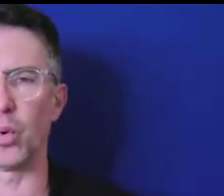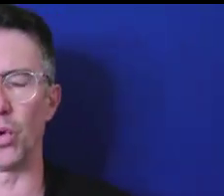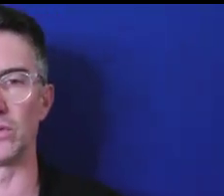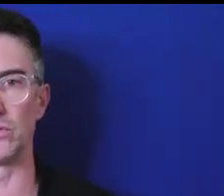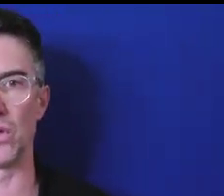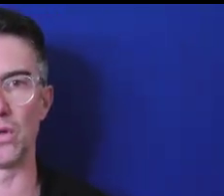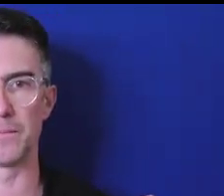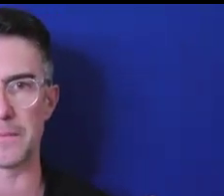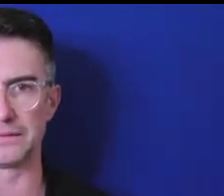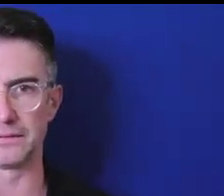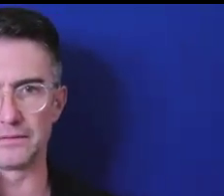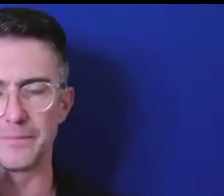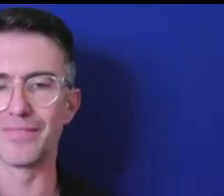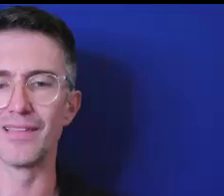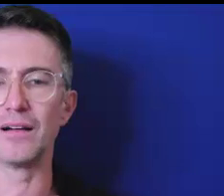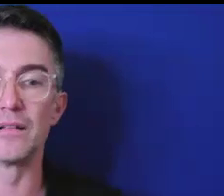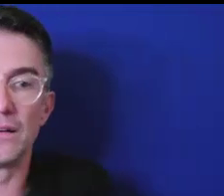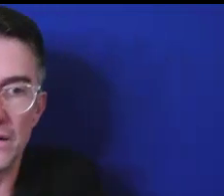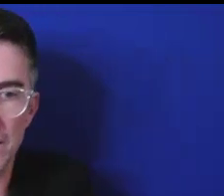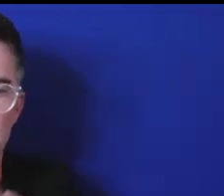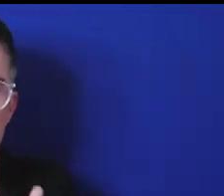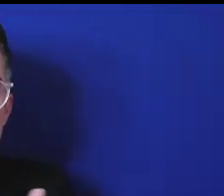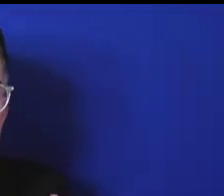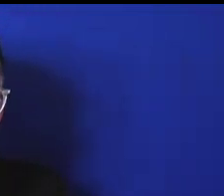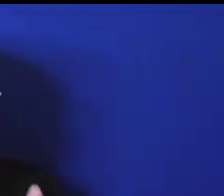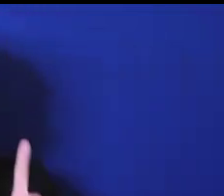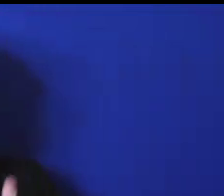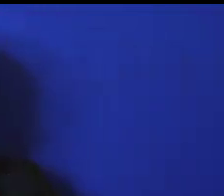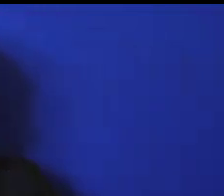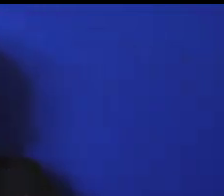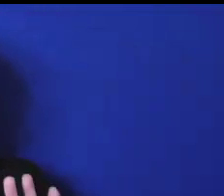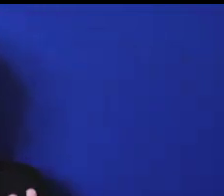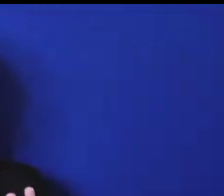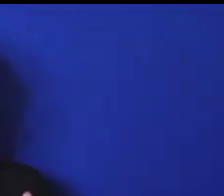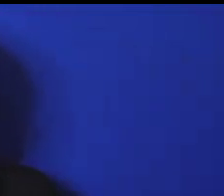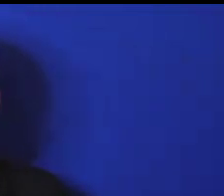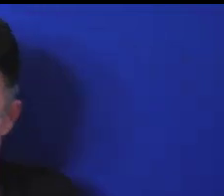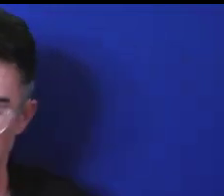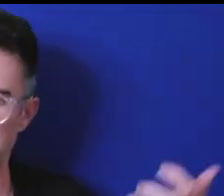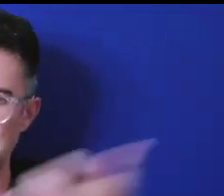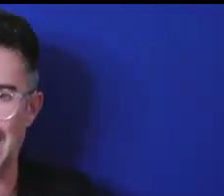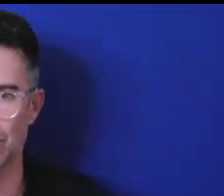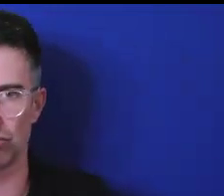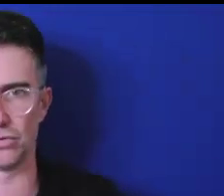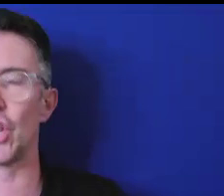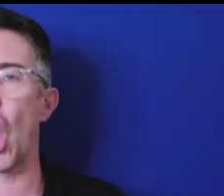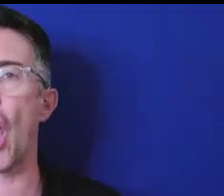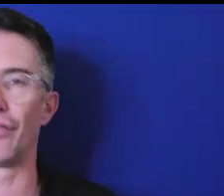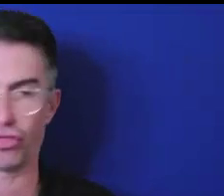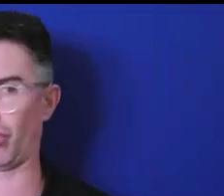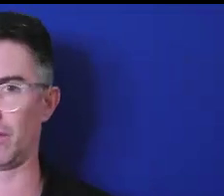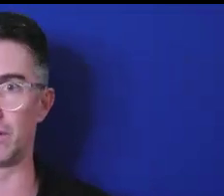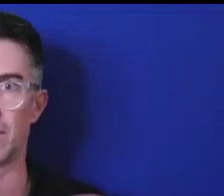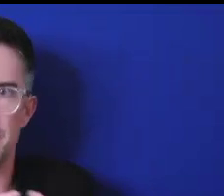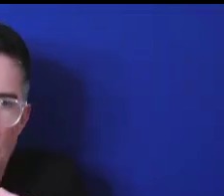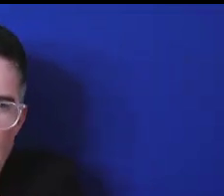that this threshold of disability determination is sensitive to the disability type. Okay, thank